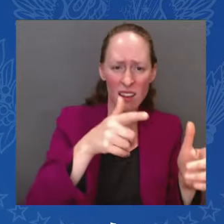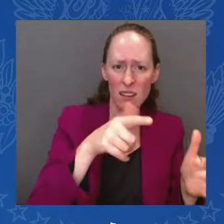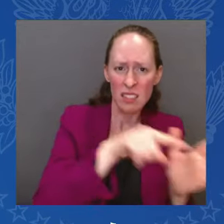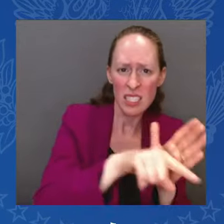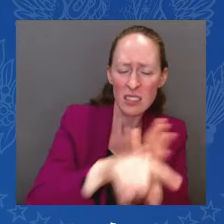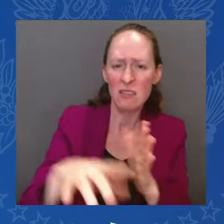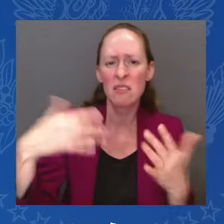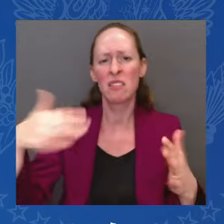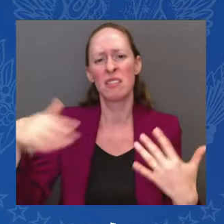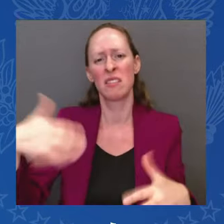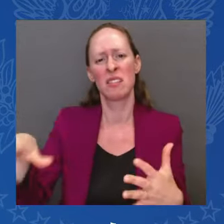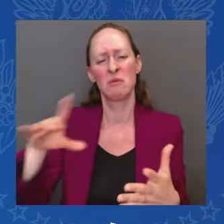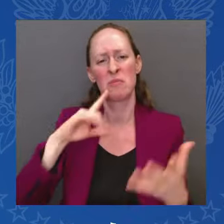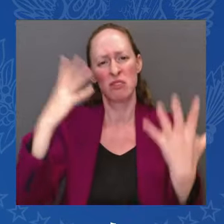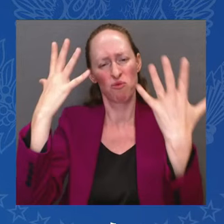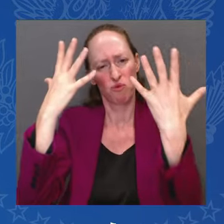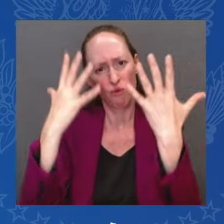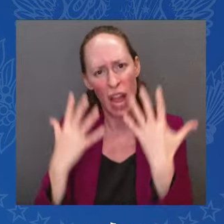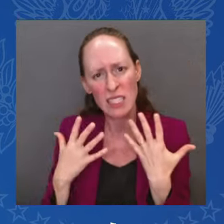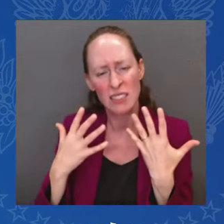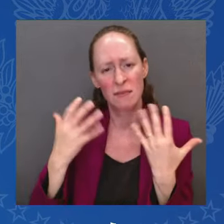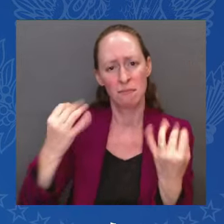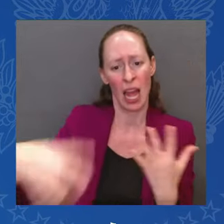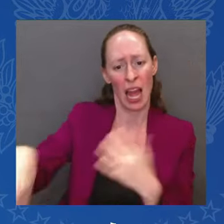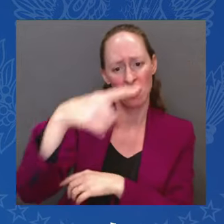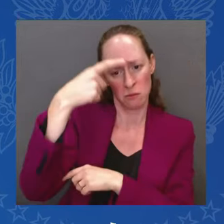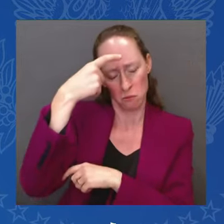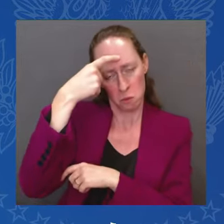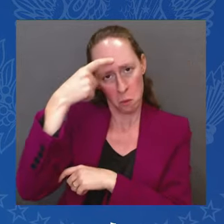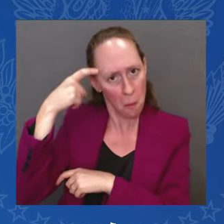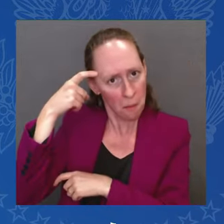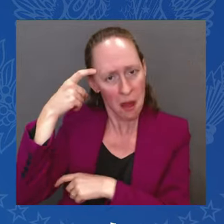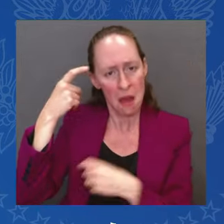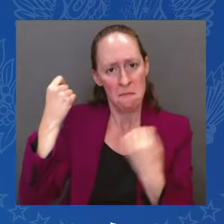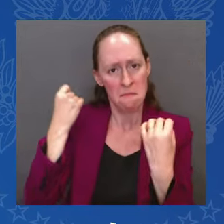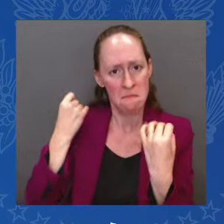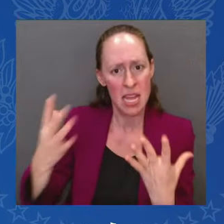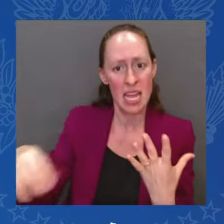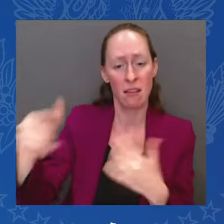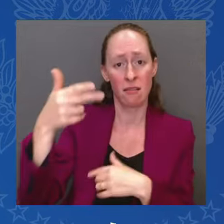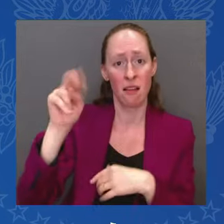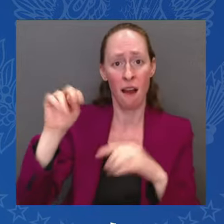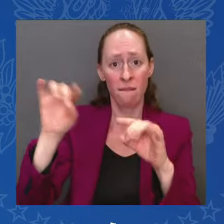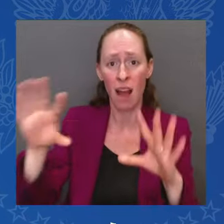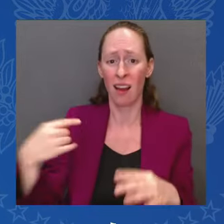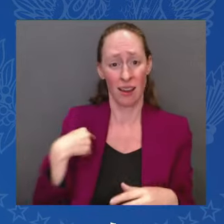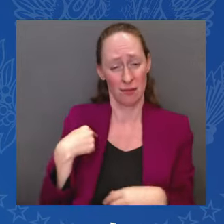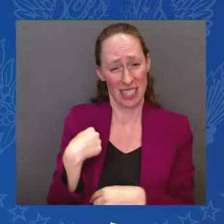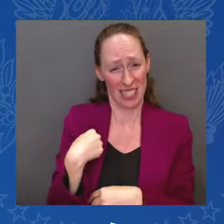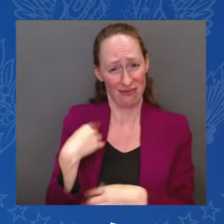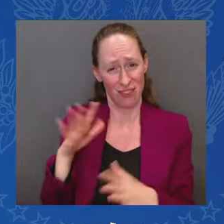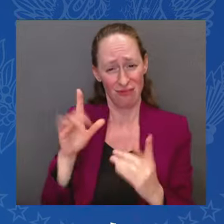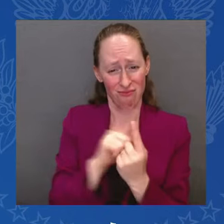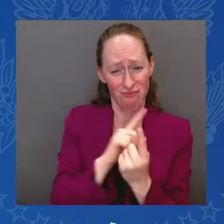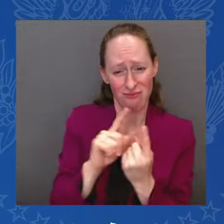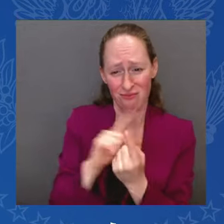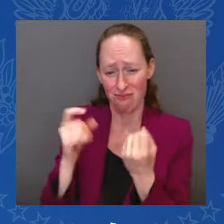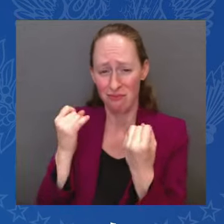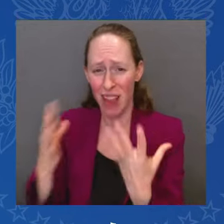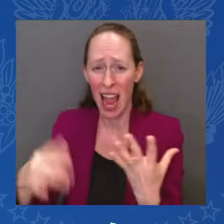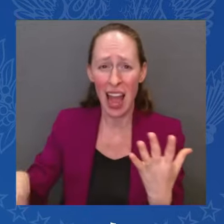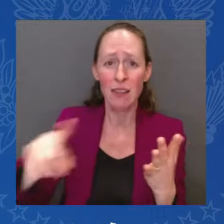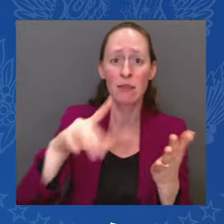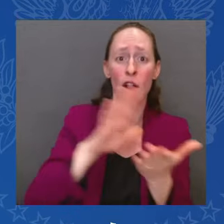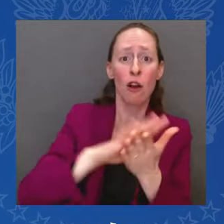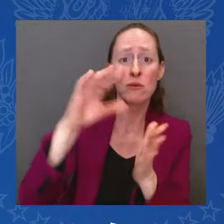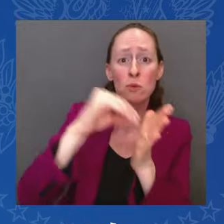gun violence. Recently, I have met with students on college campuses across our country, and when I'm